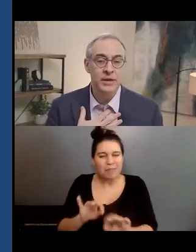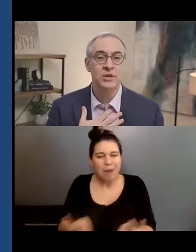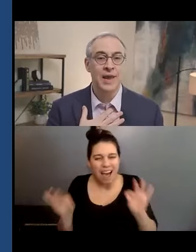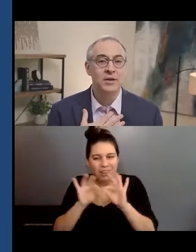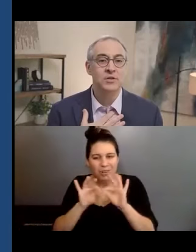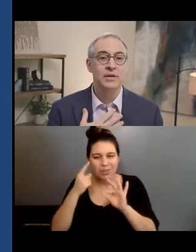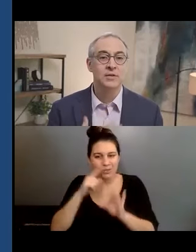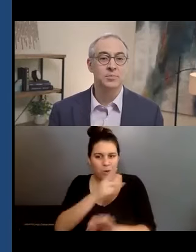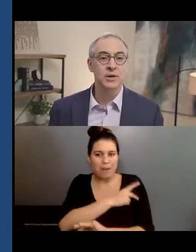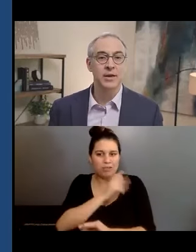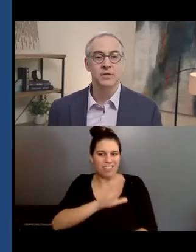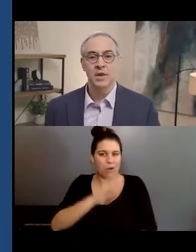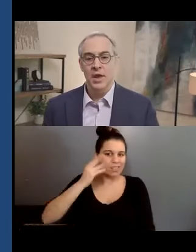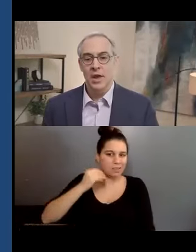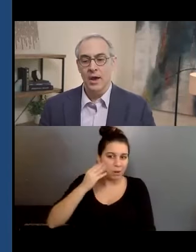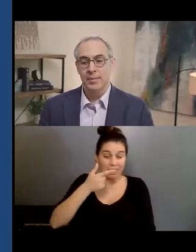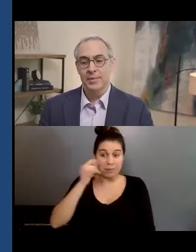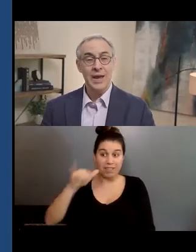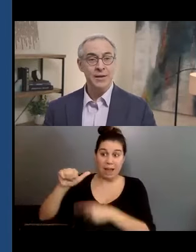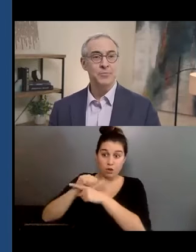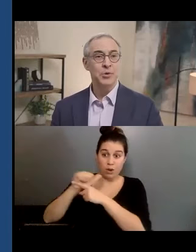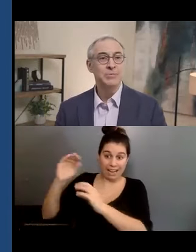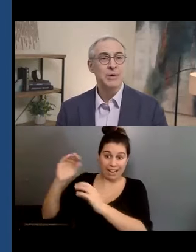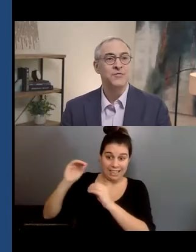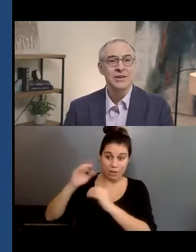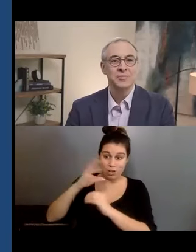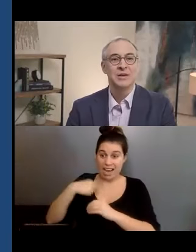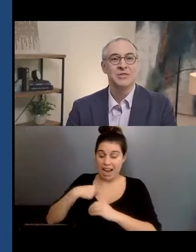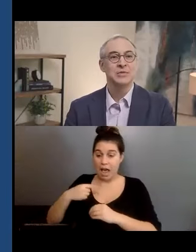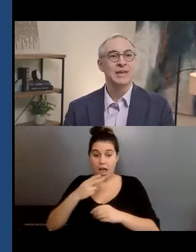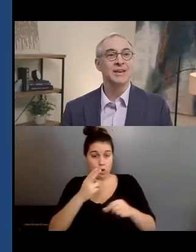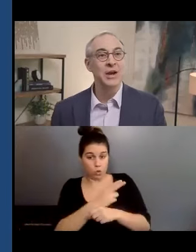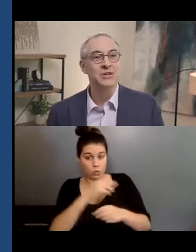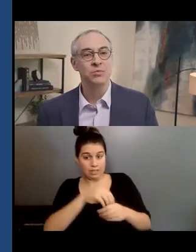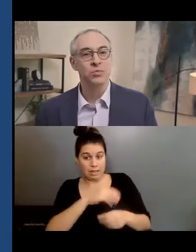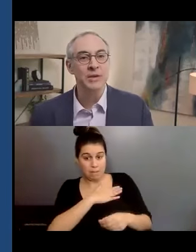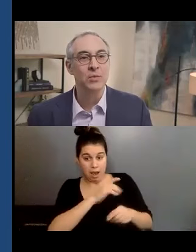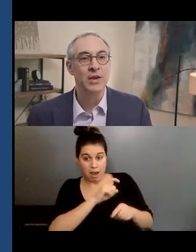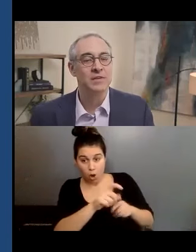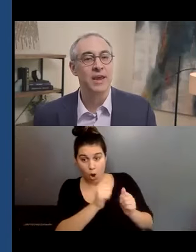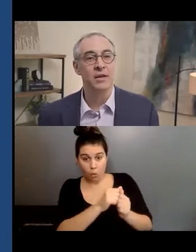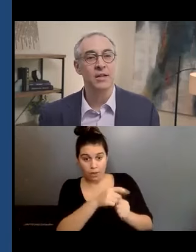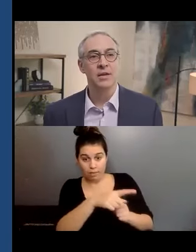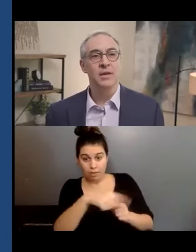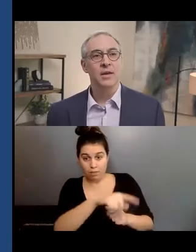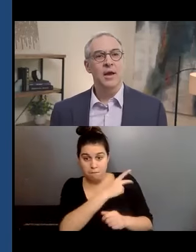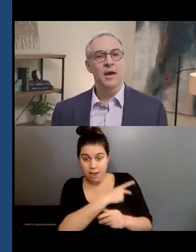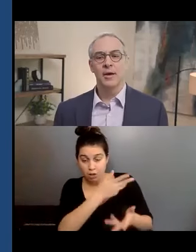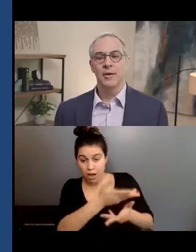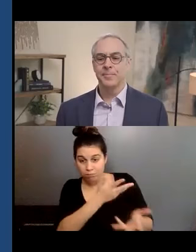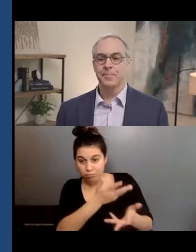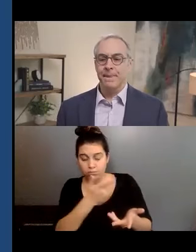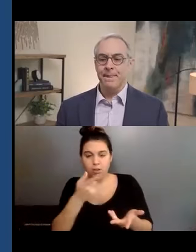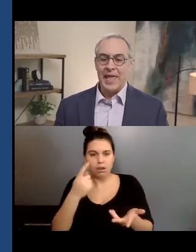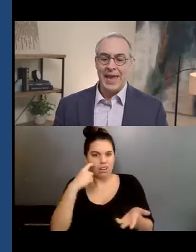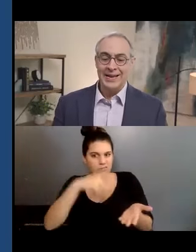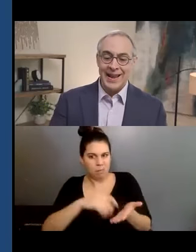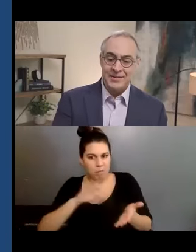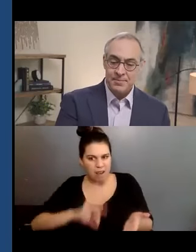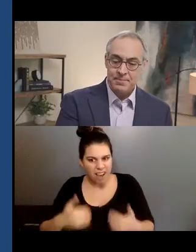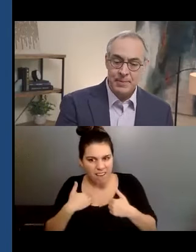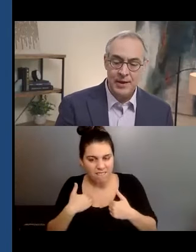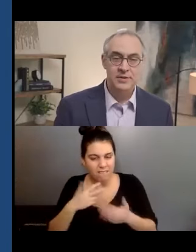what patients actually experience. And that's why had a pretty profound effect on me, because I was thinking, oh gosh, this would be a way to scale. And